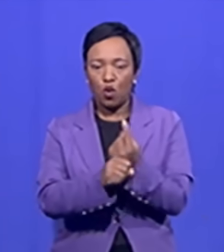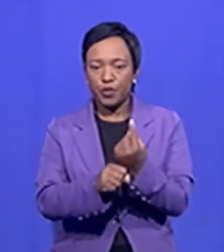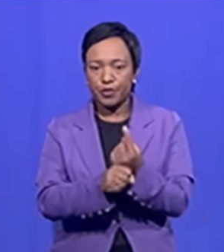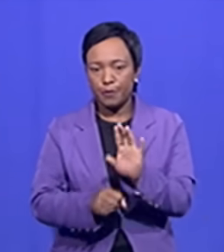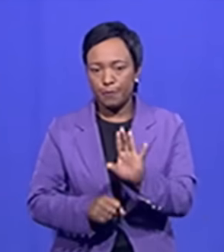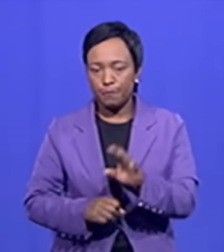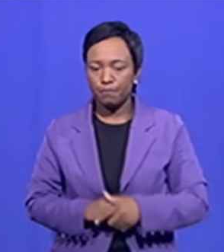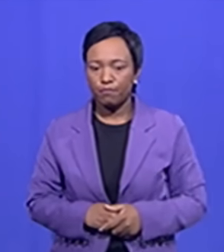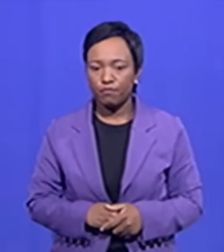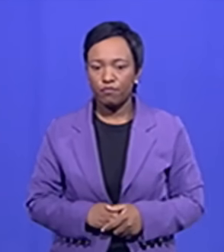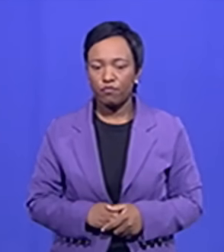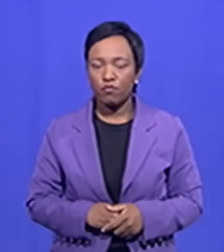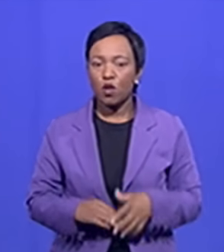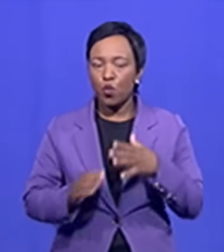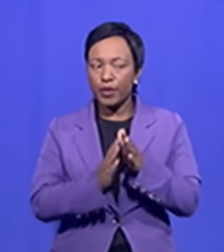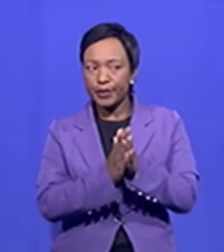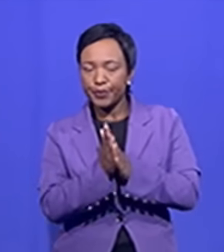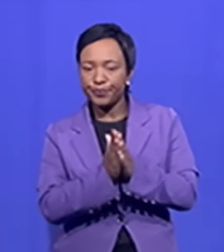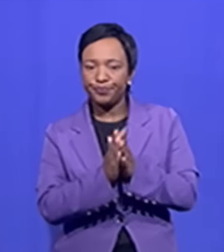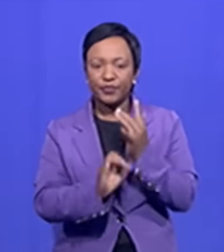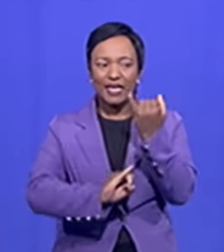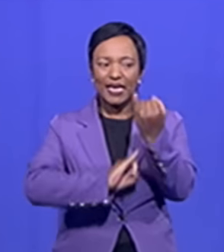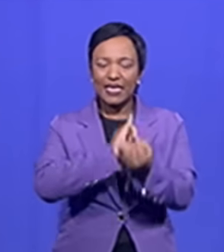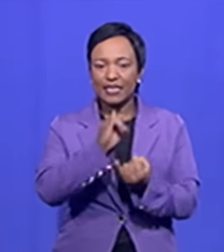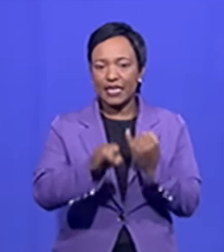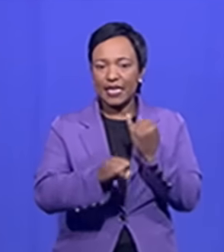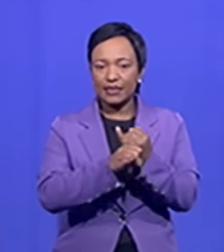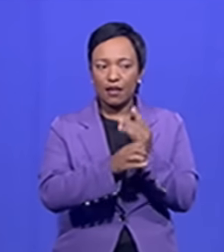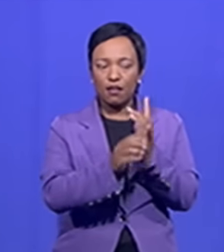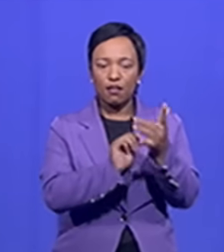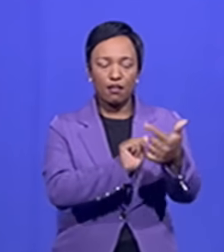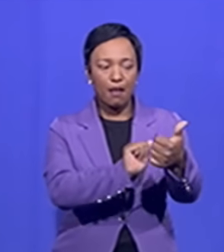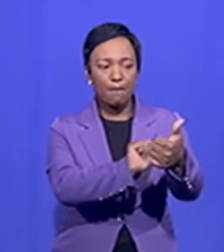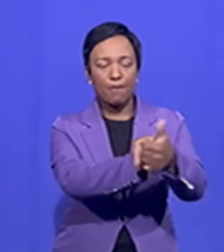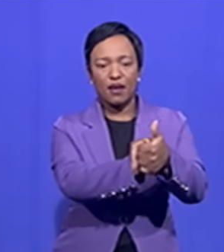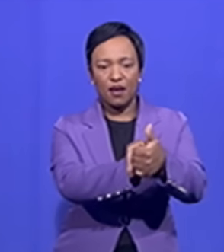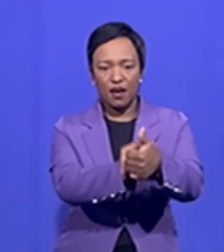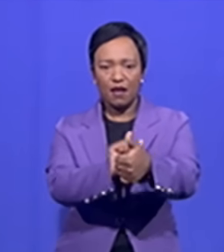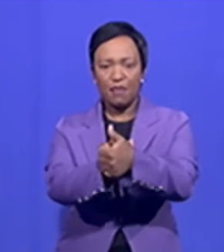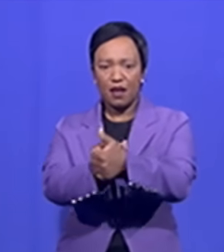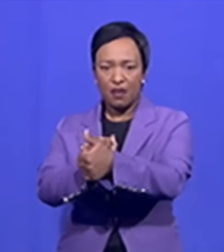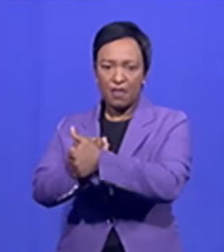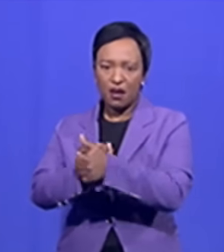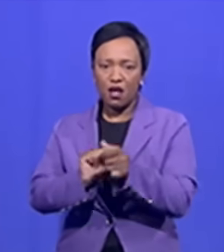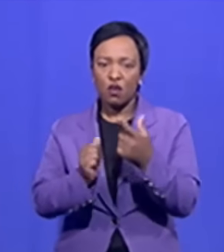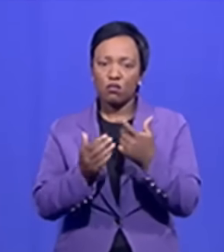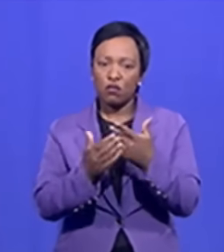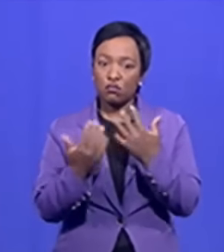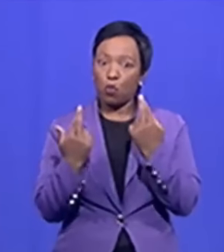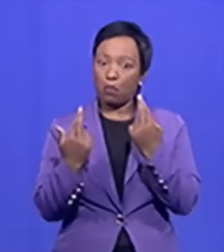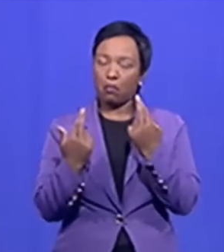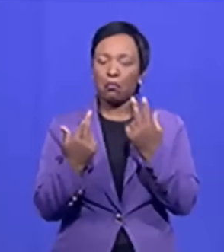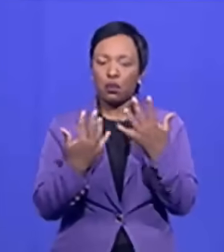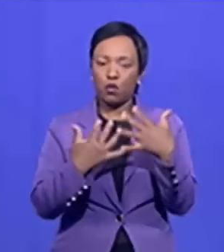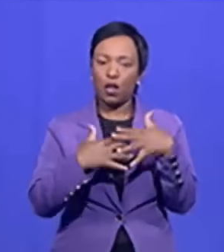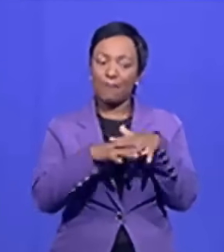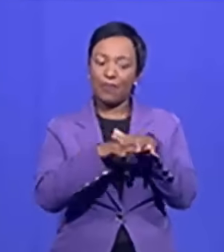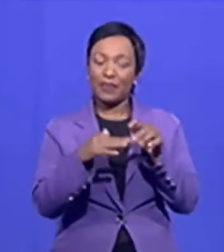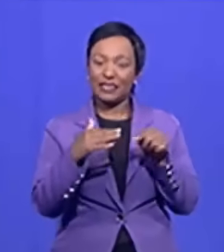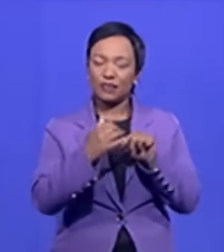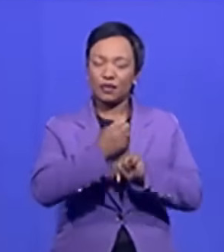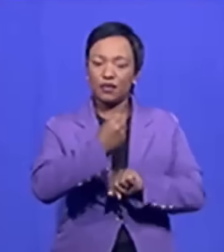forward to international partners and organizations who've promised us here today that they will support the implementation. Moralo wa ho lemosa